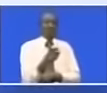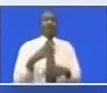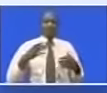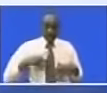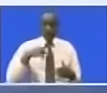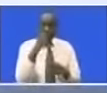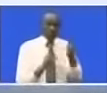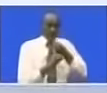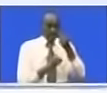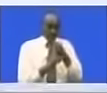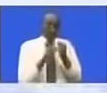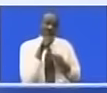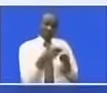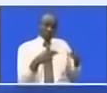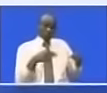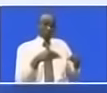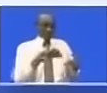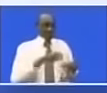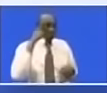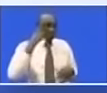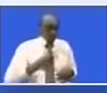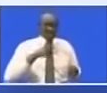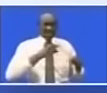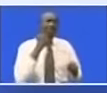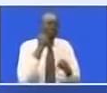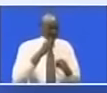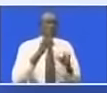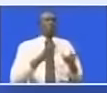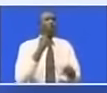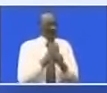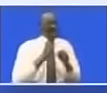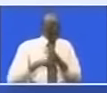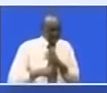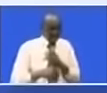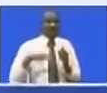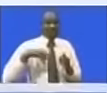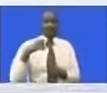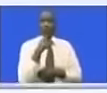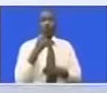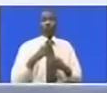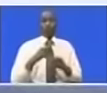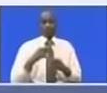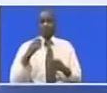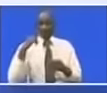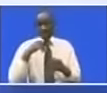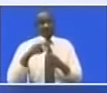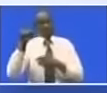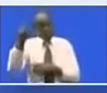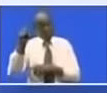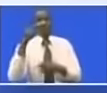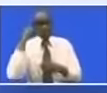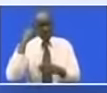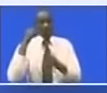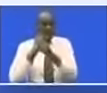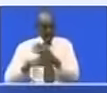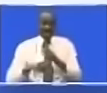people who supported Magufuli thought he's a very hard-working person. Mm. And those who supported Lowassa, of course, probably because he was